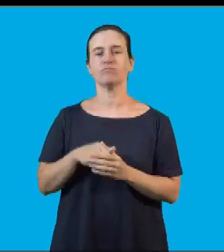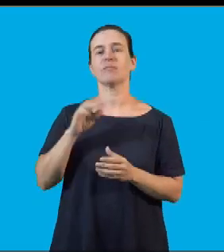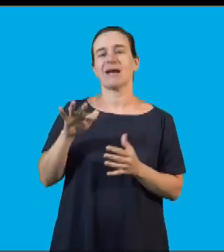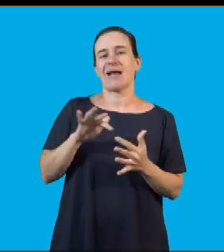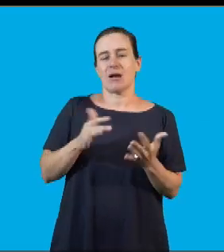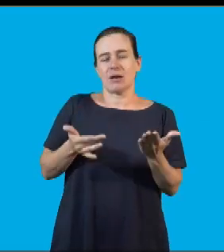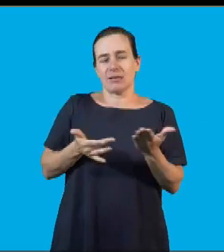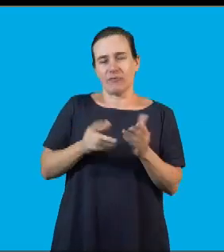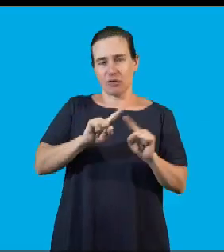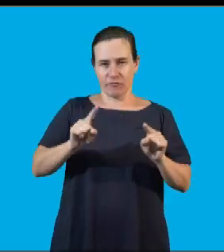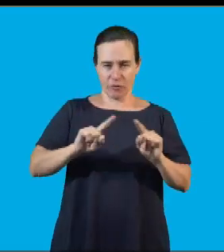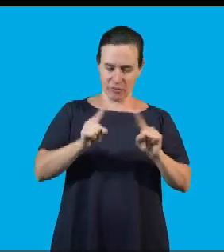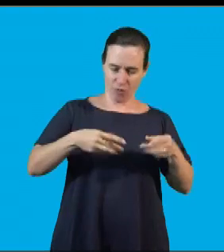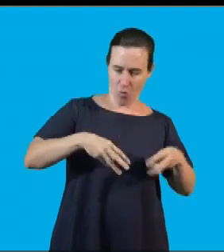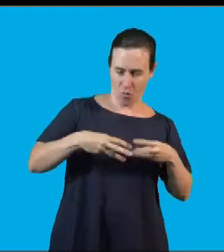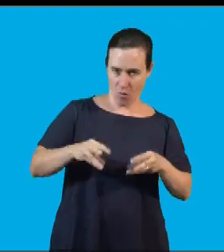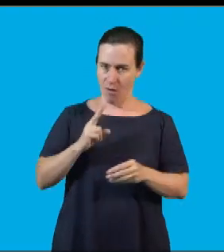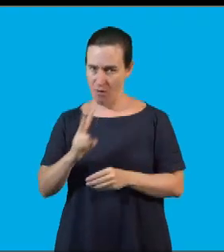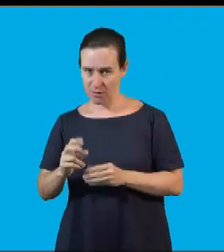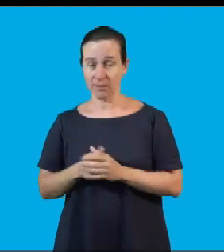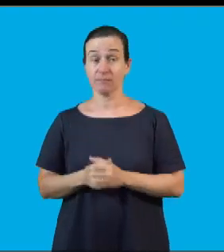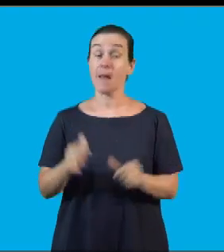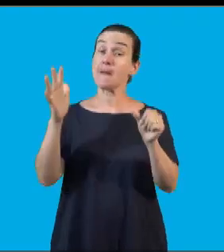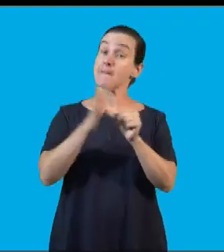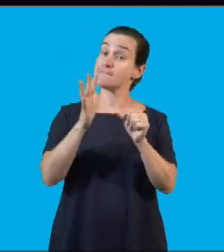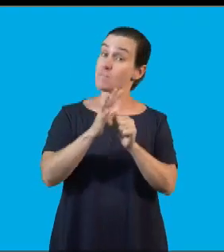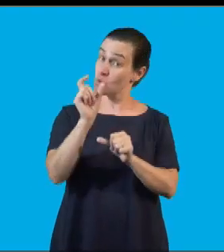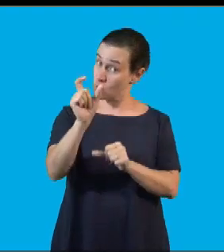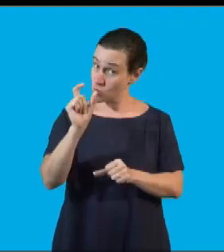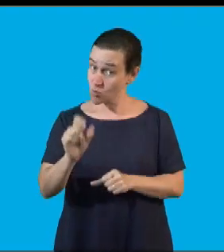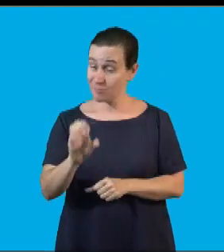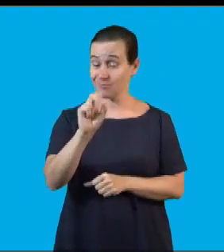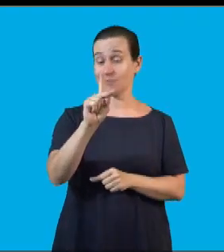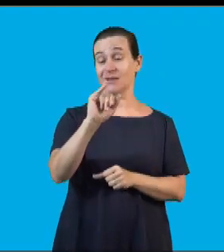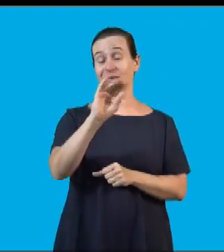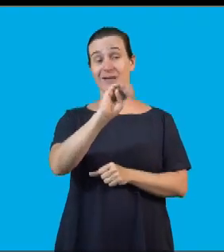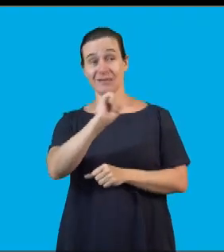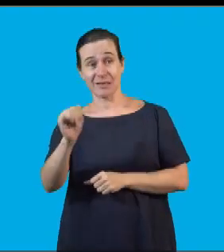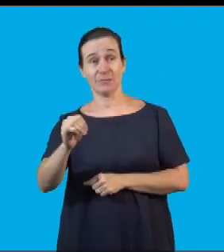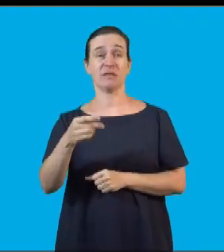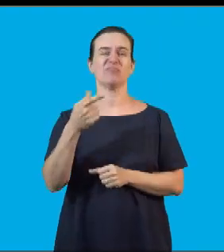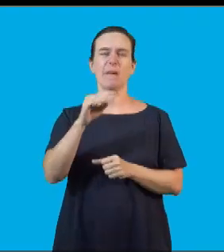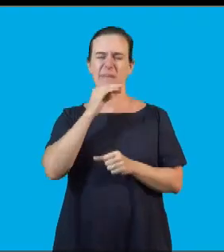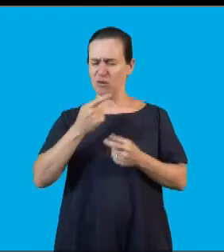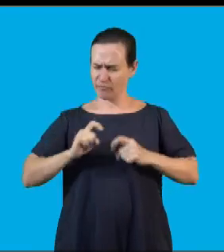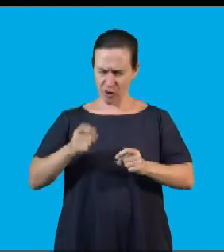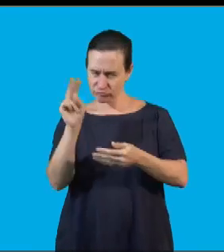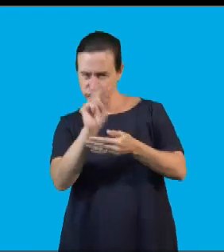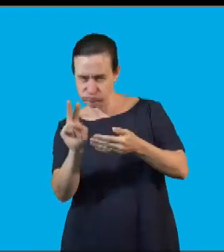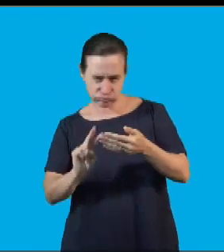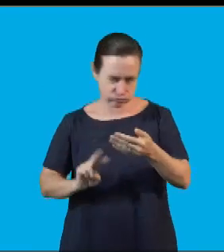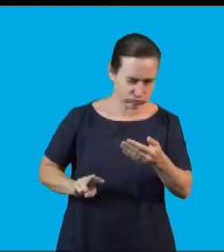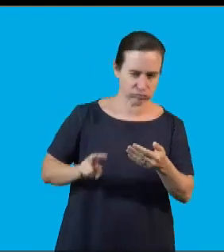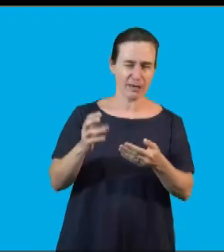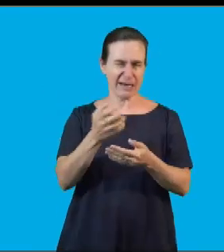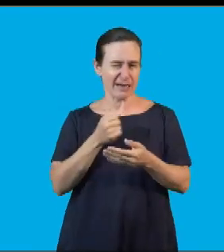then answering techniques. Key words that you should be aware of: skimming, reading quickly through the text to